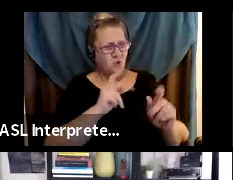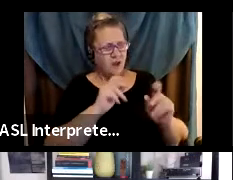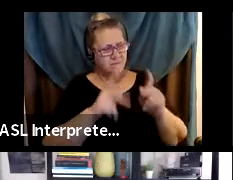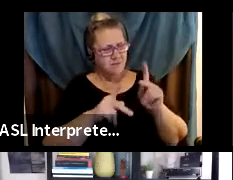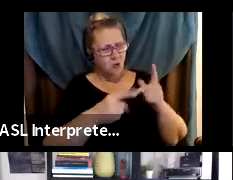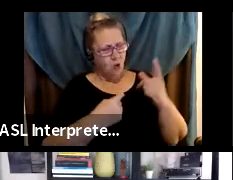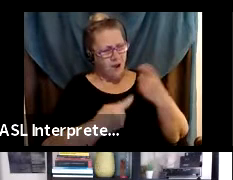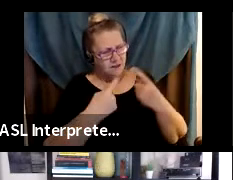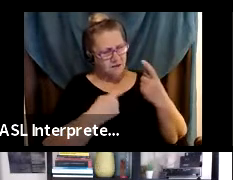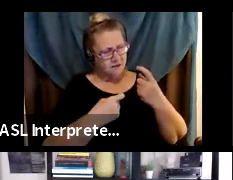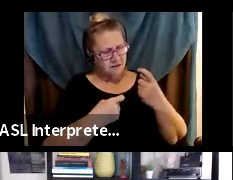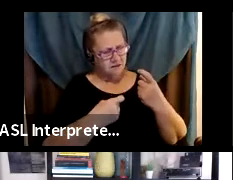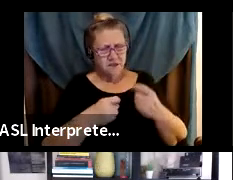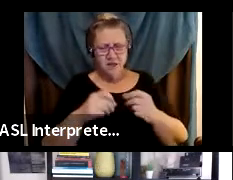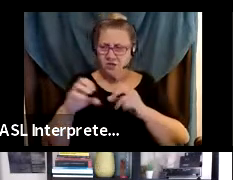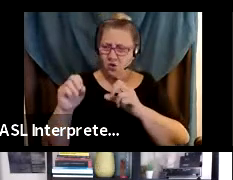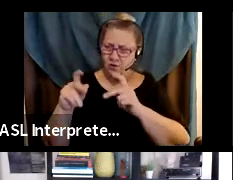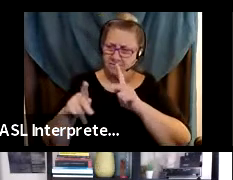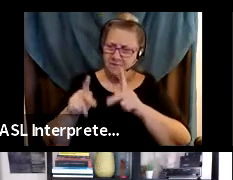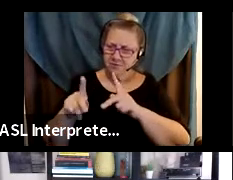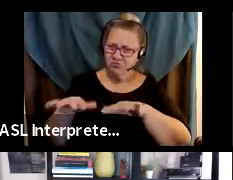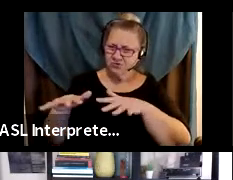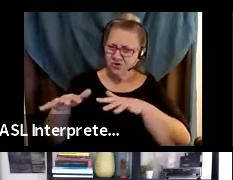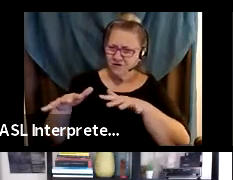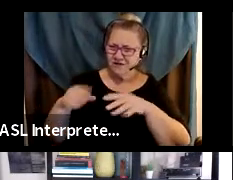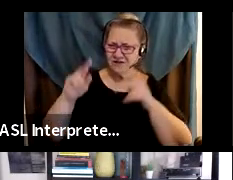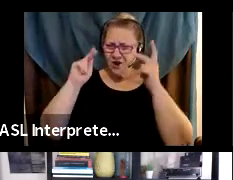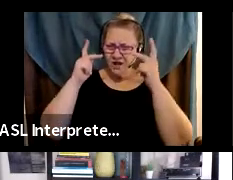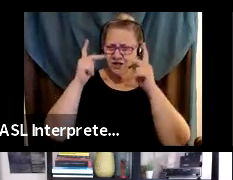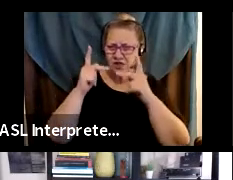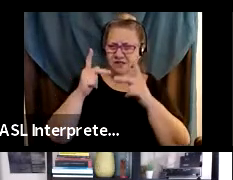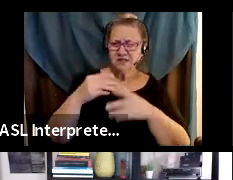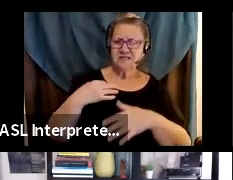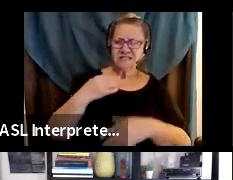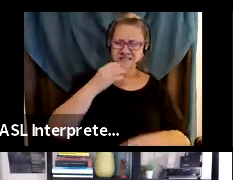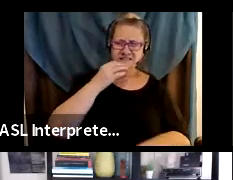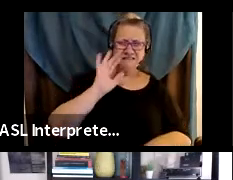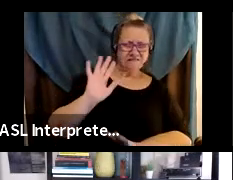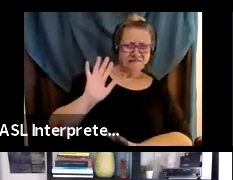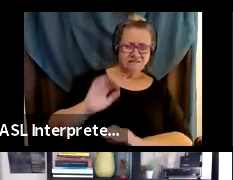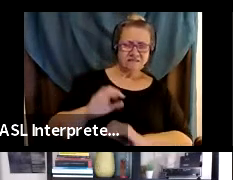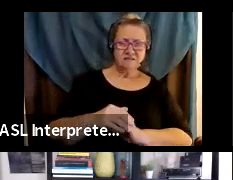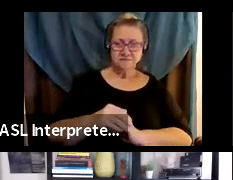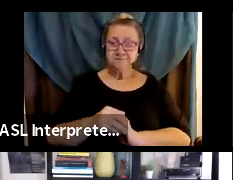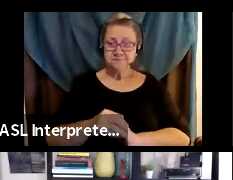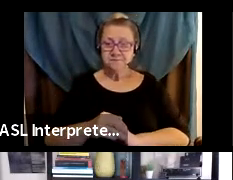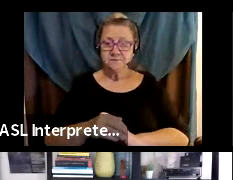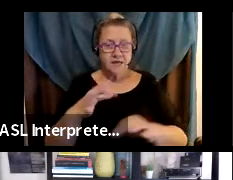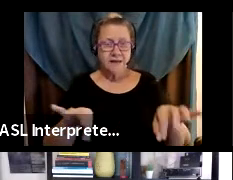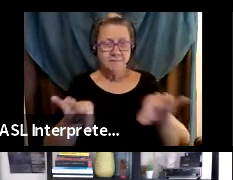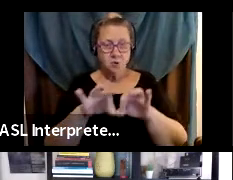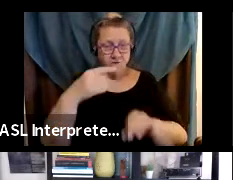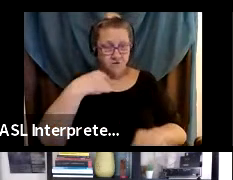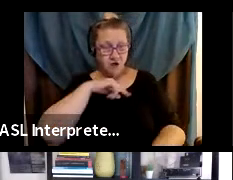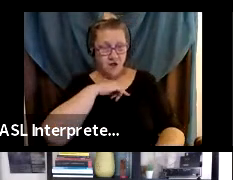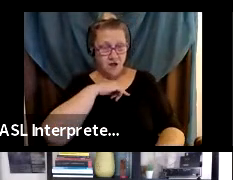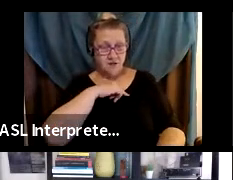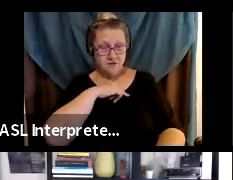to feel nervous or a little bit anxious. And I see an important part of our role is to